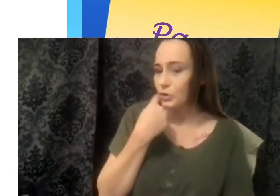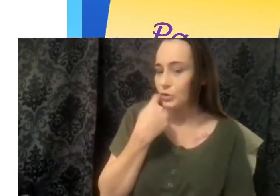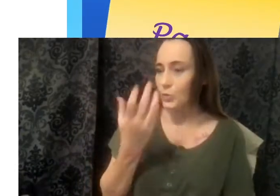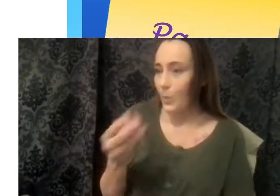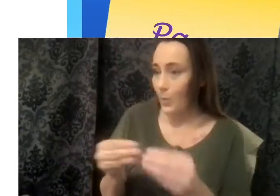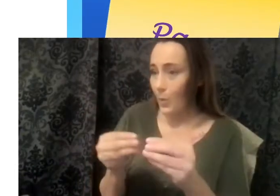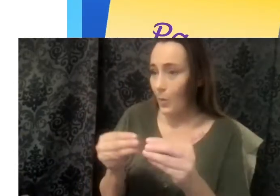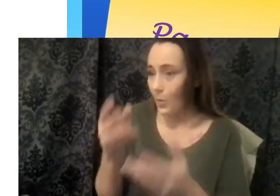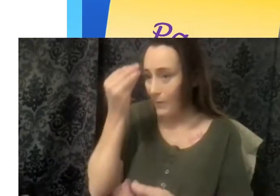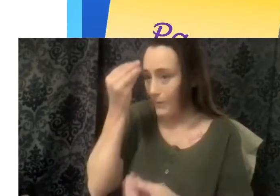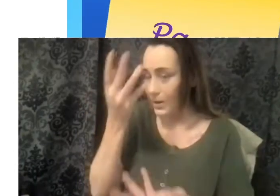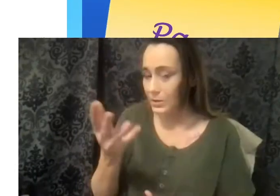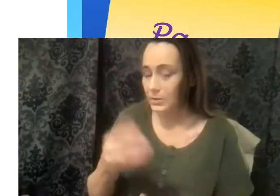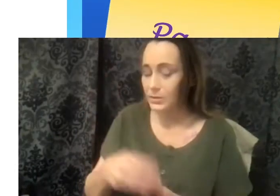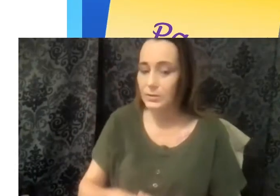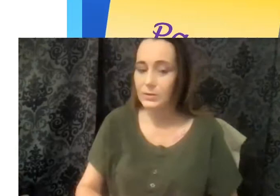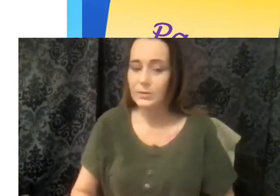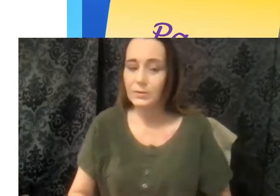Randy online.